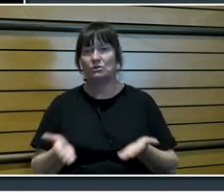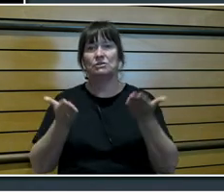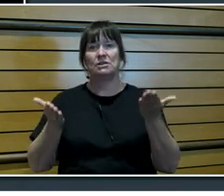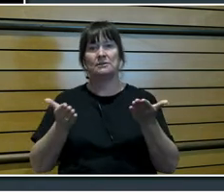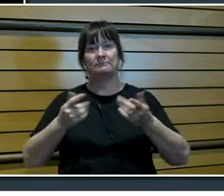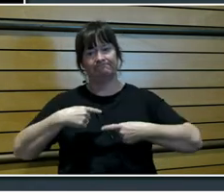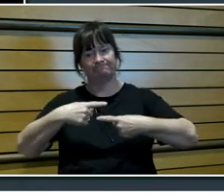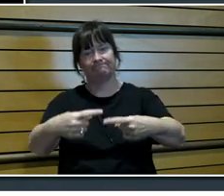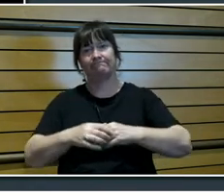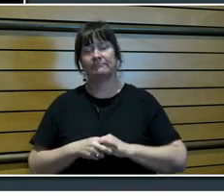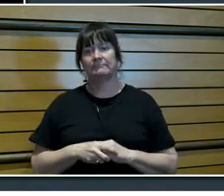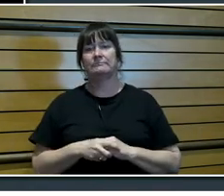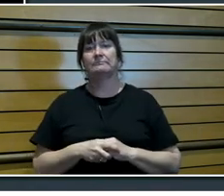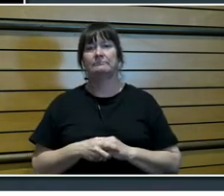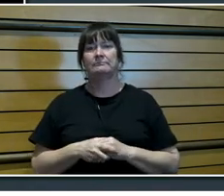enacted.